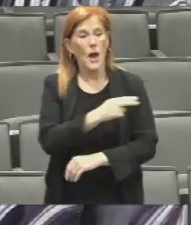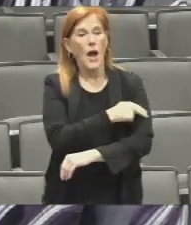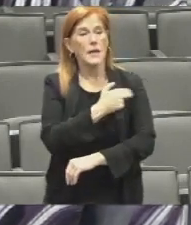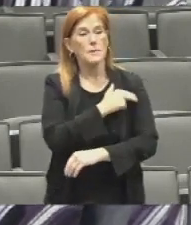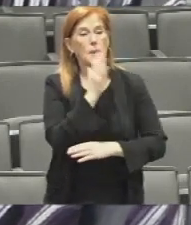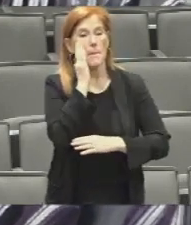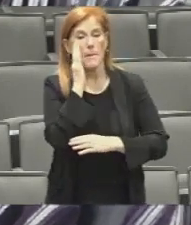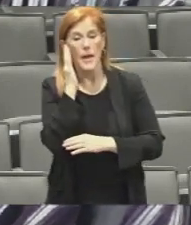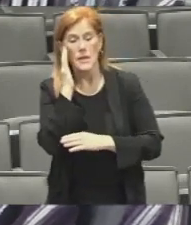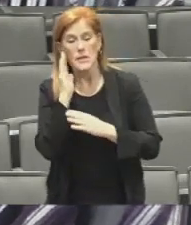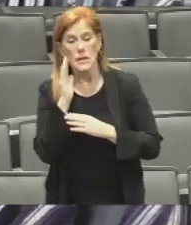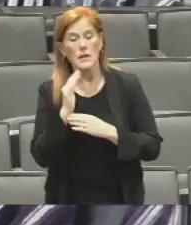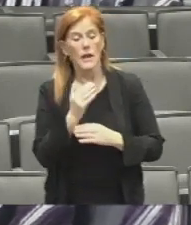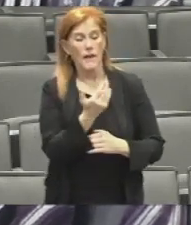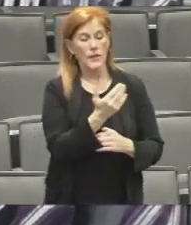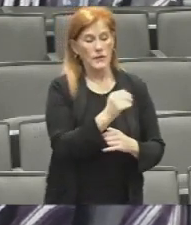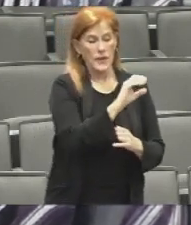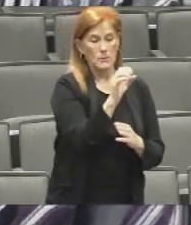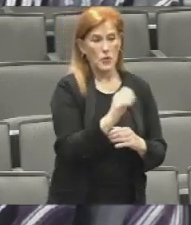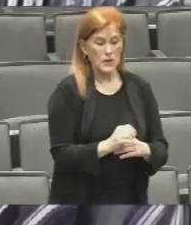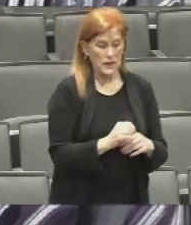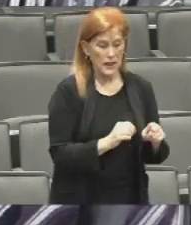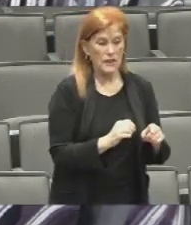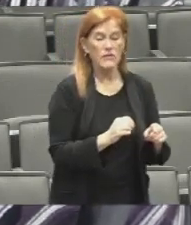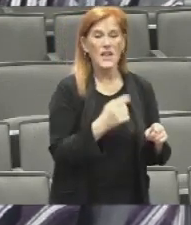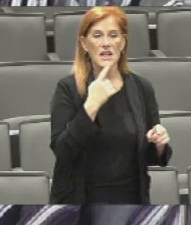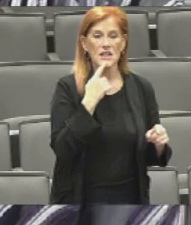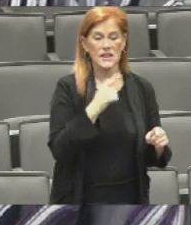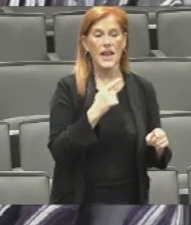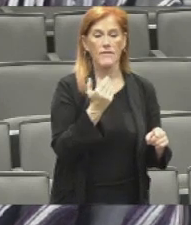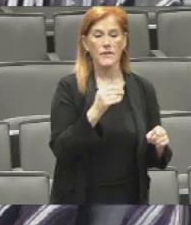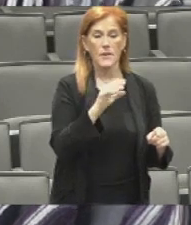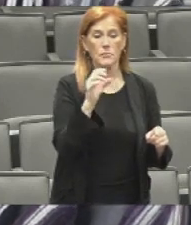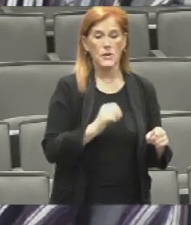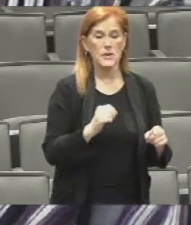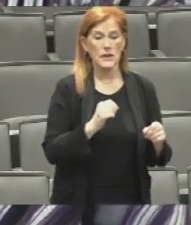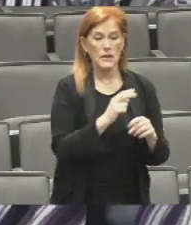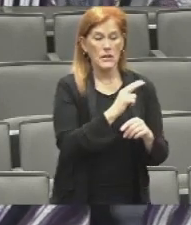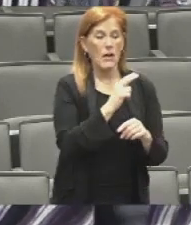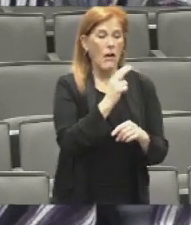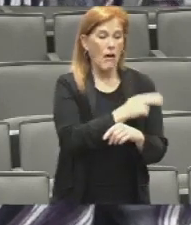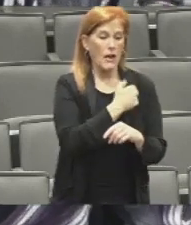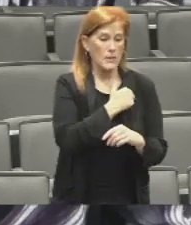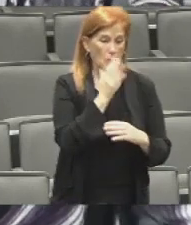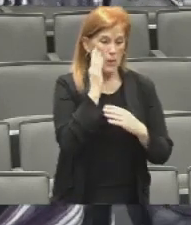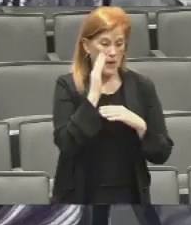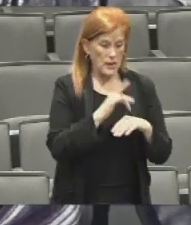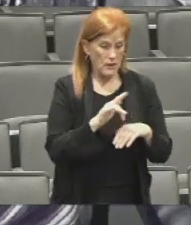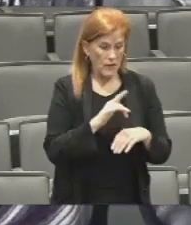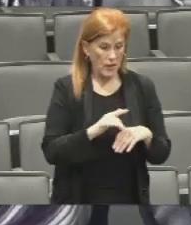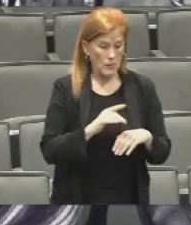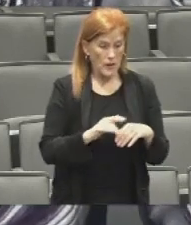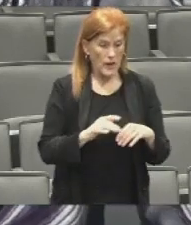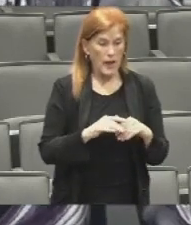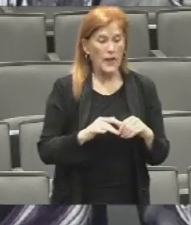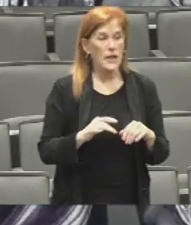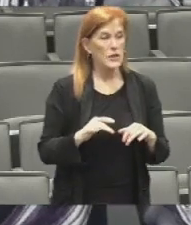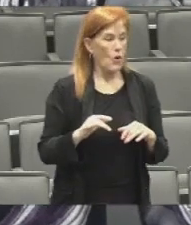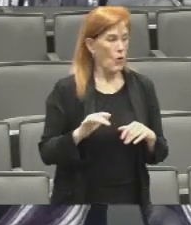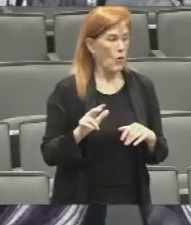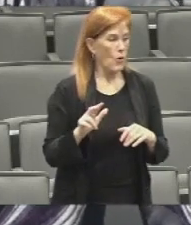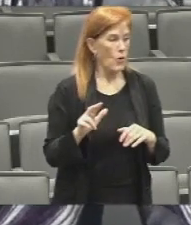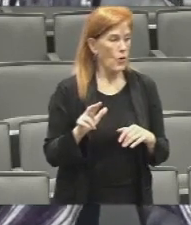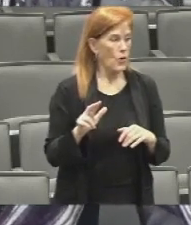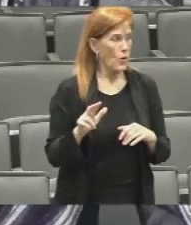has 15% of hospital beds should be available. In our case, that would mean 185 beds.